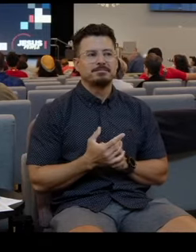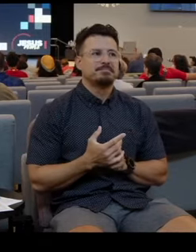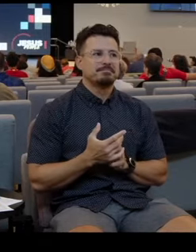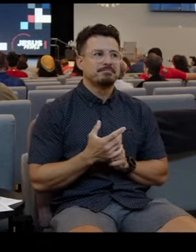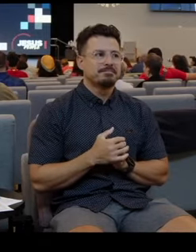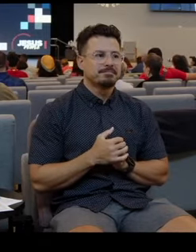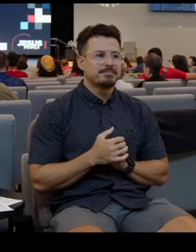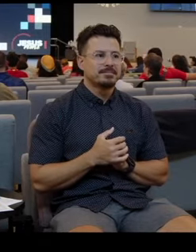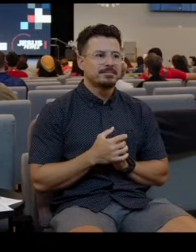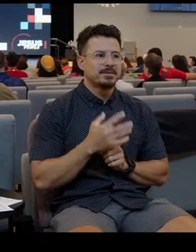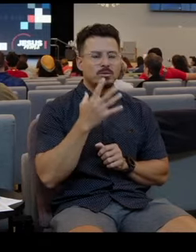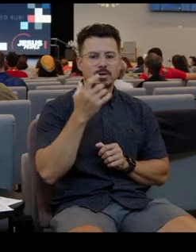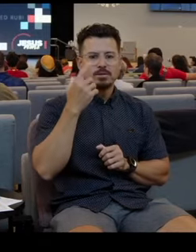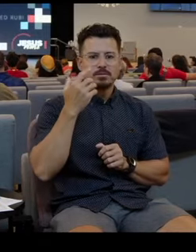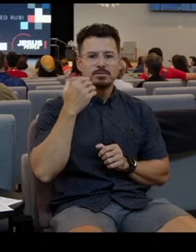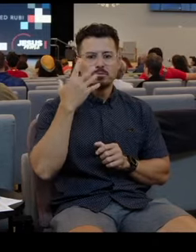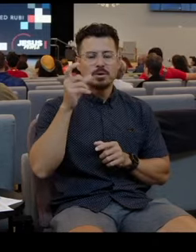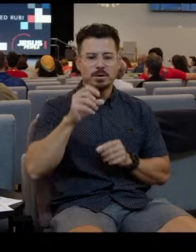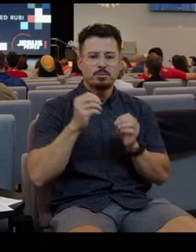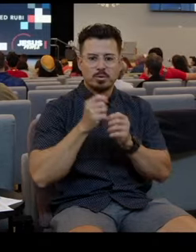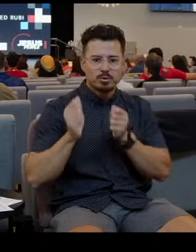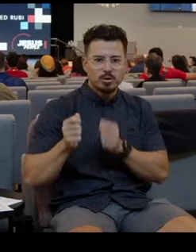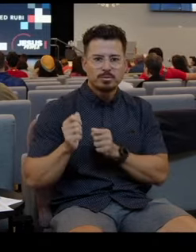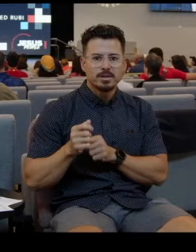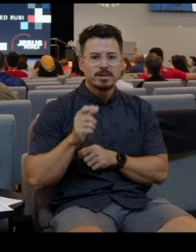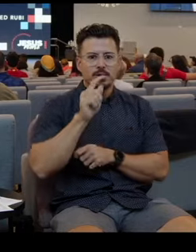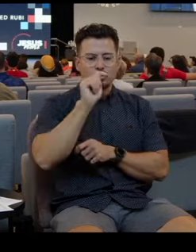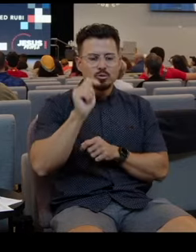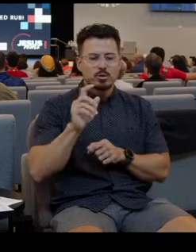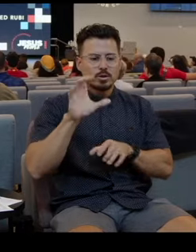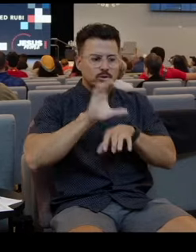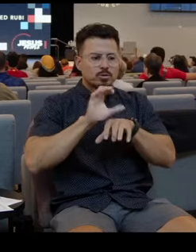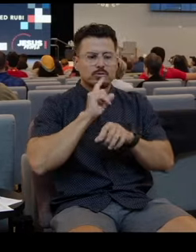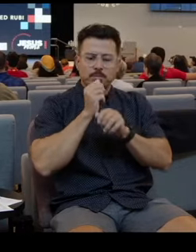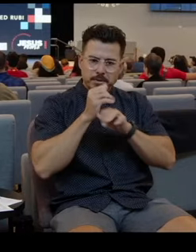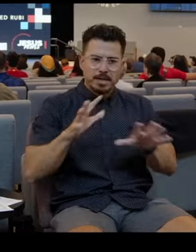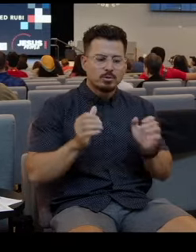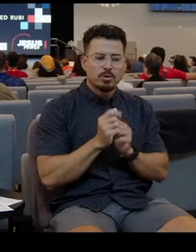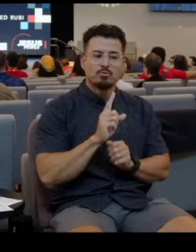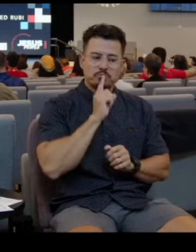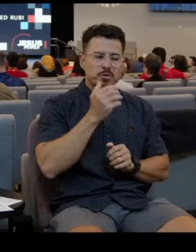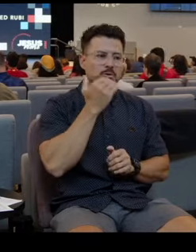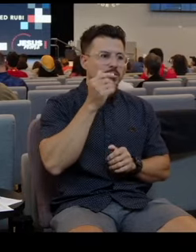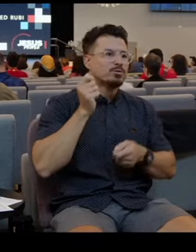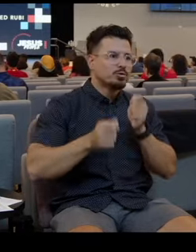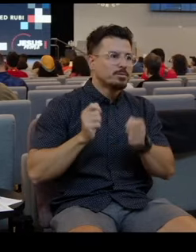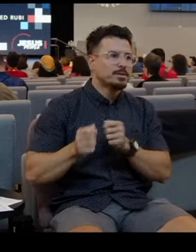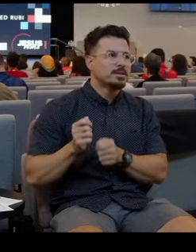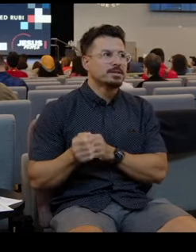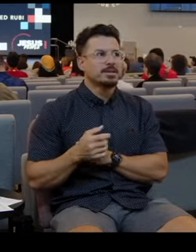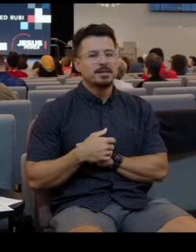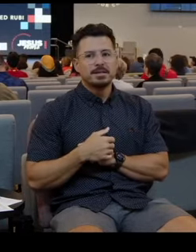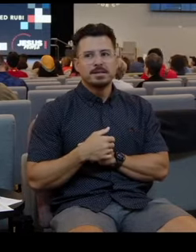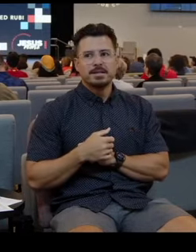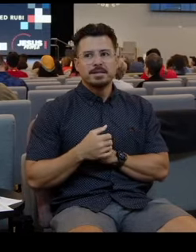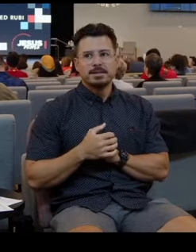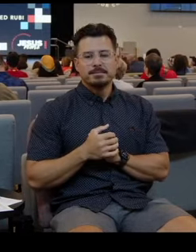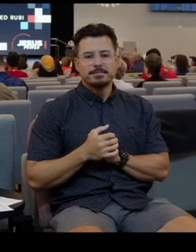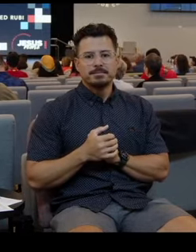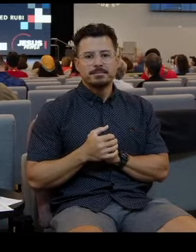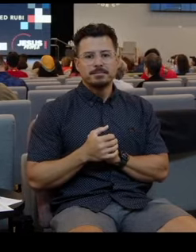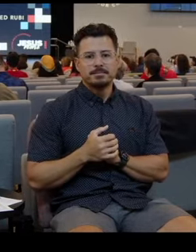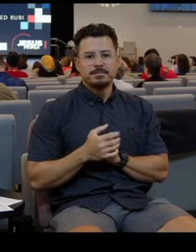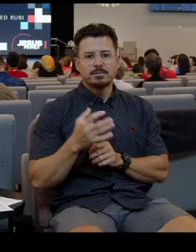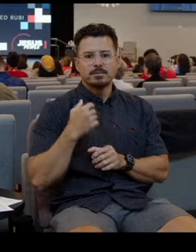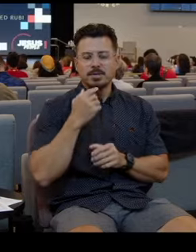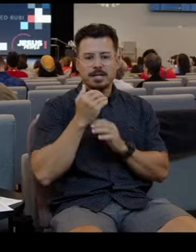Because I'm going somewhere with this. Tucson Church has been blessed to have some really good drummers. And I'm going to go